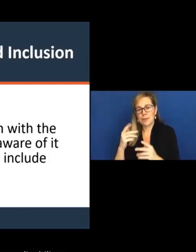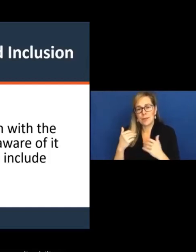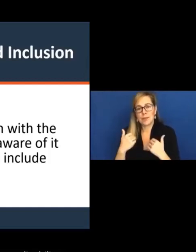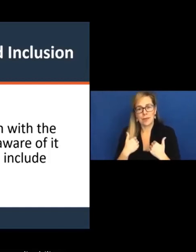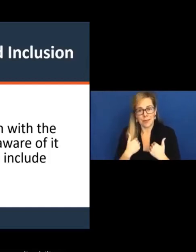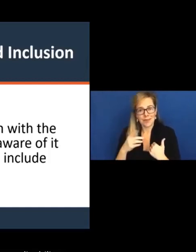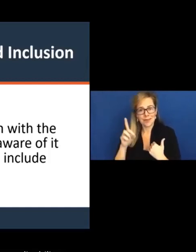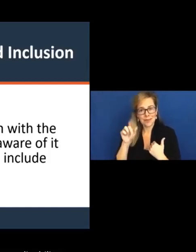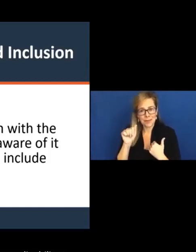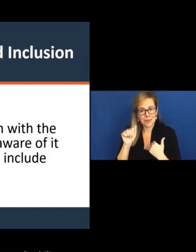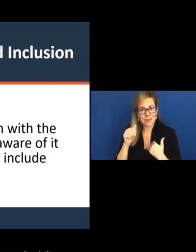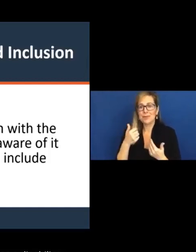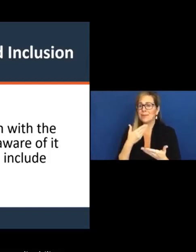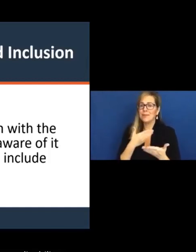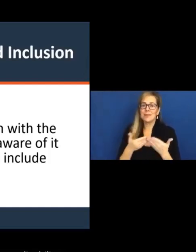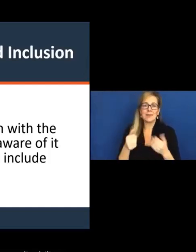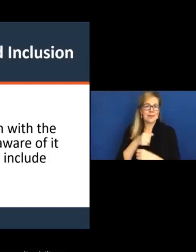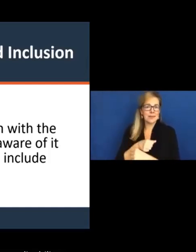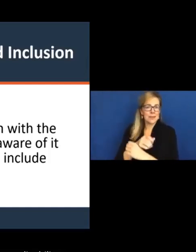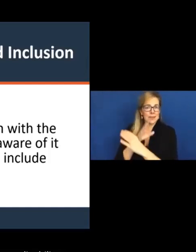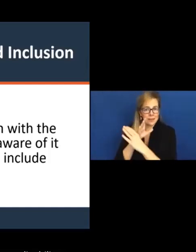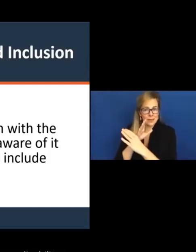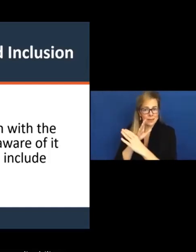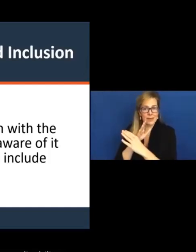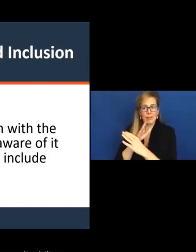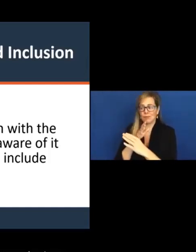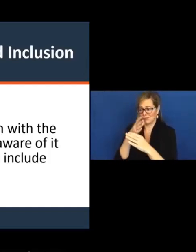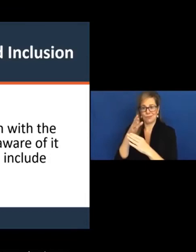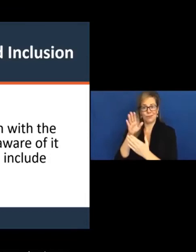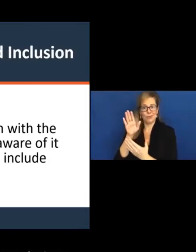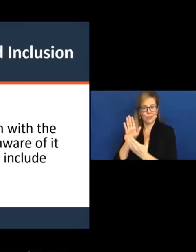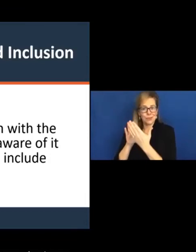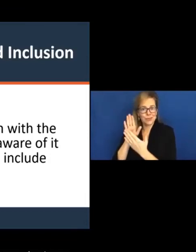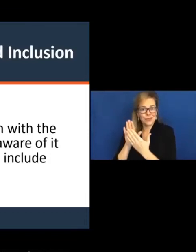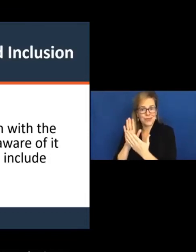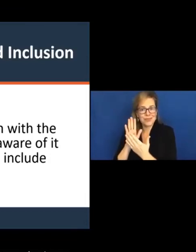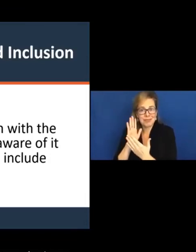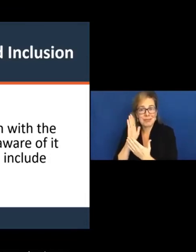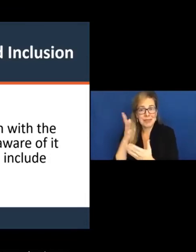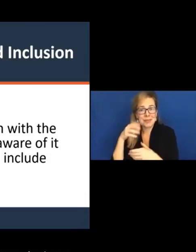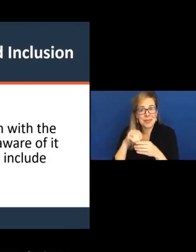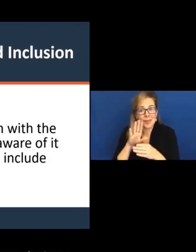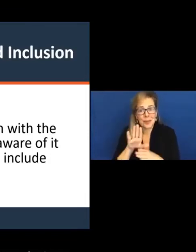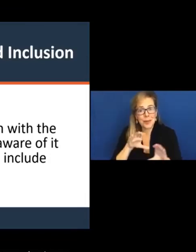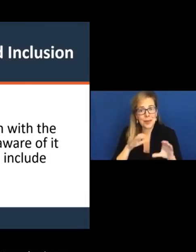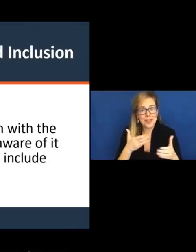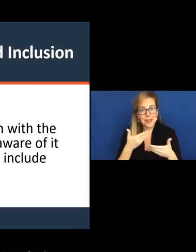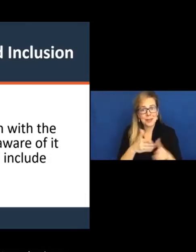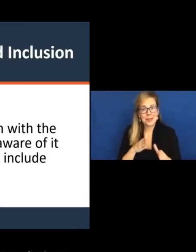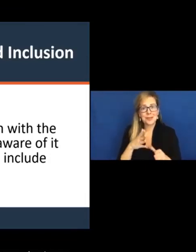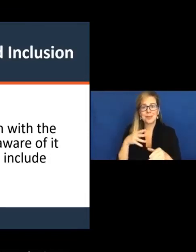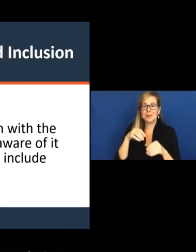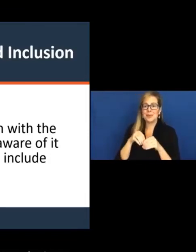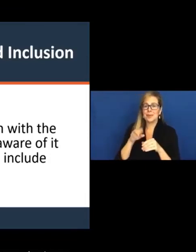So whether virtual or in person, we will be in your classroom. We will be at your business